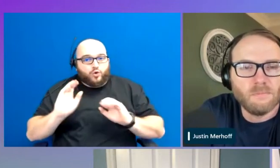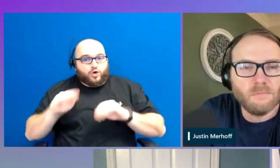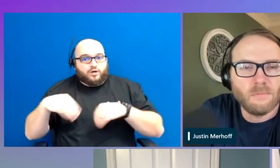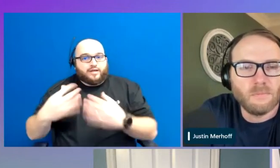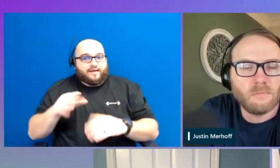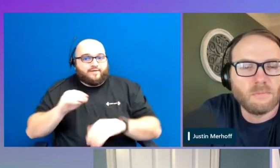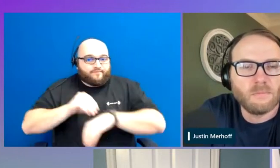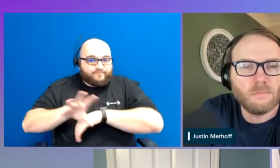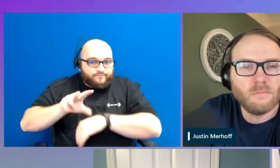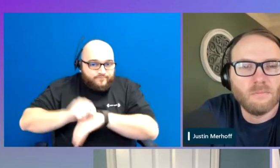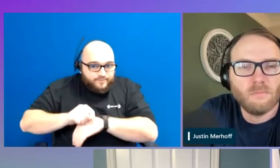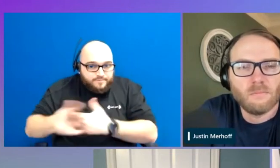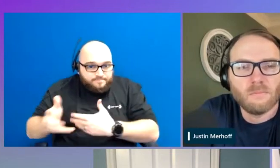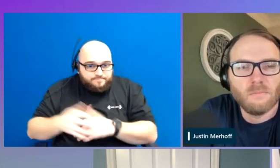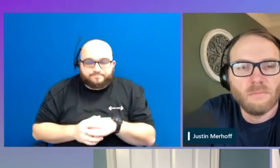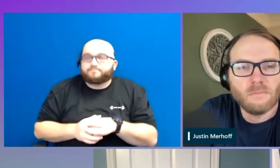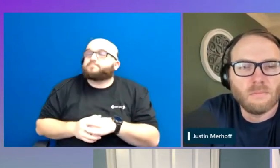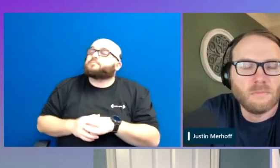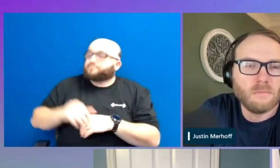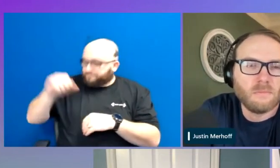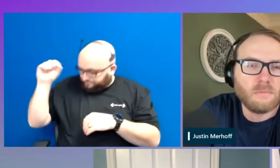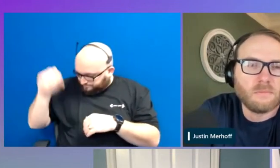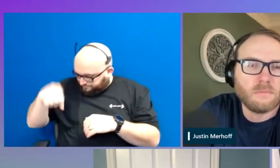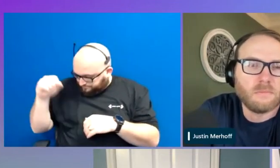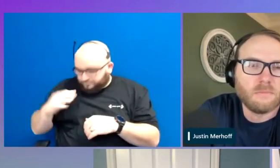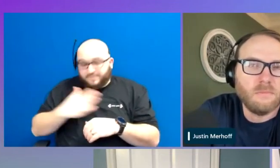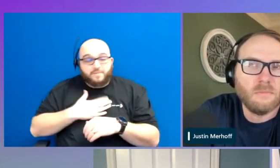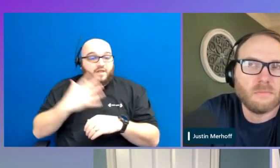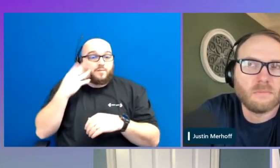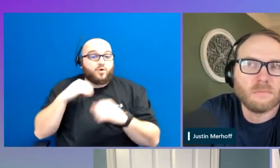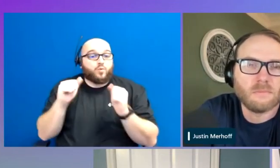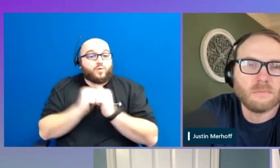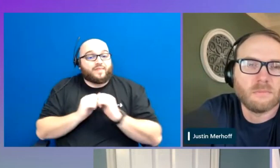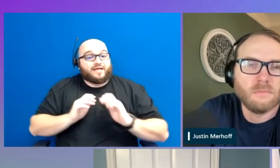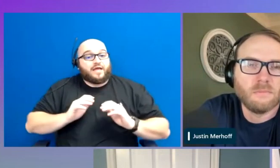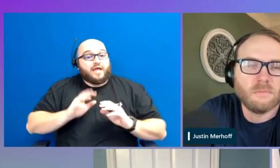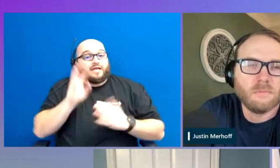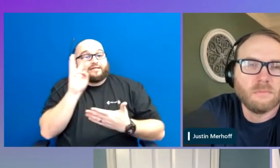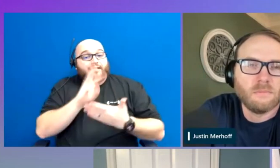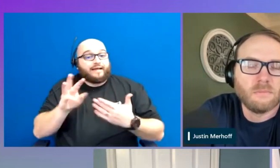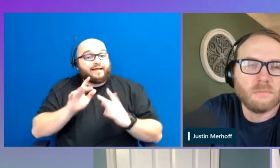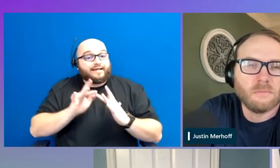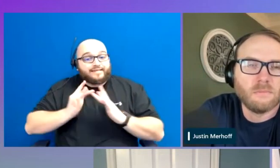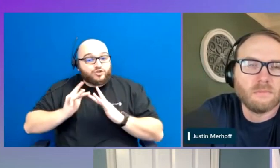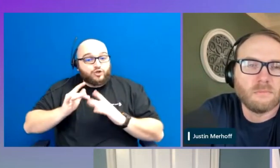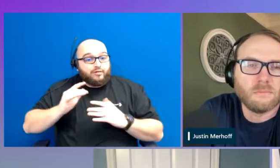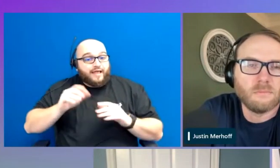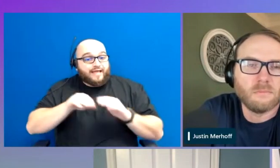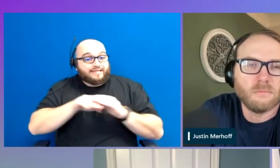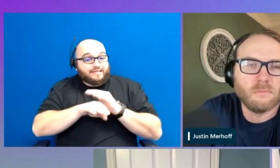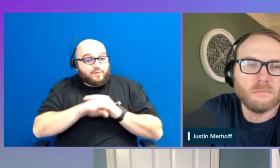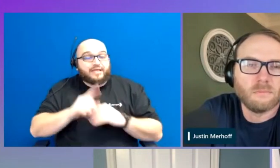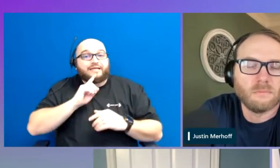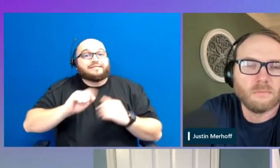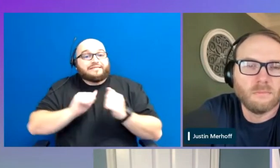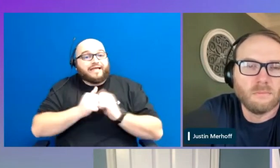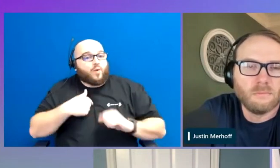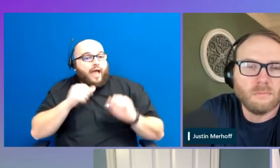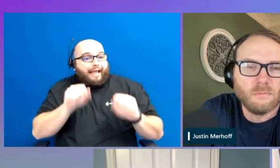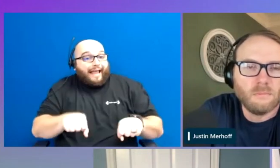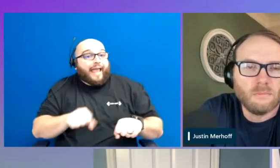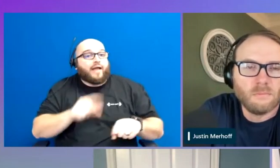Absolutely. So my experience with digital accessibility is the way that I am able to work.